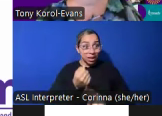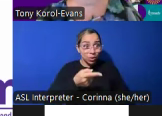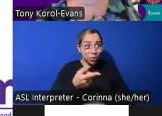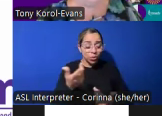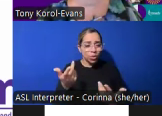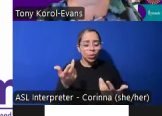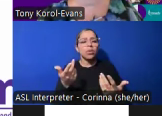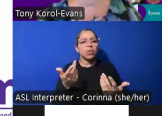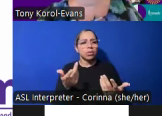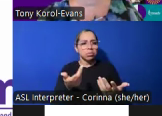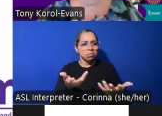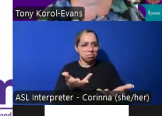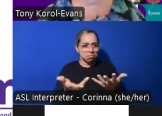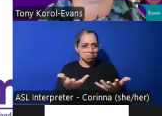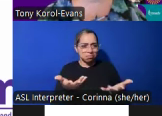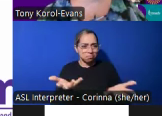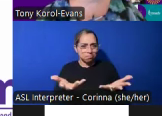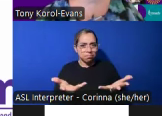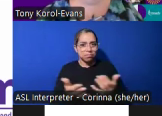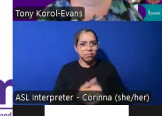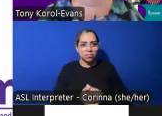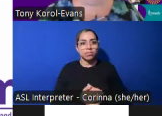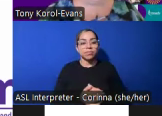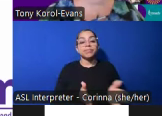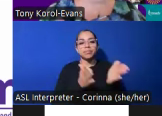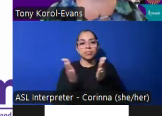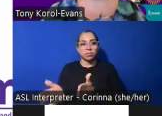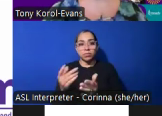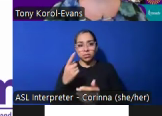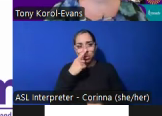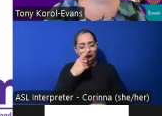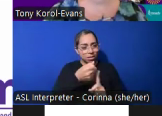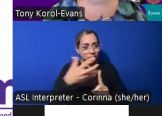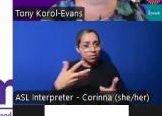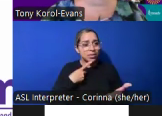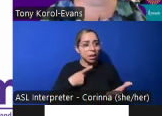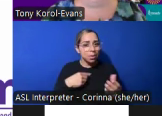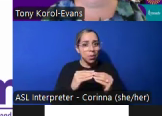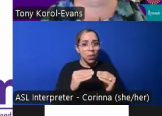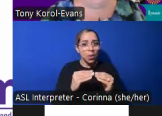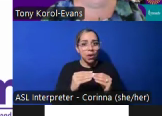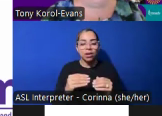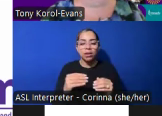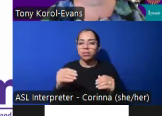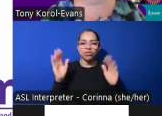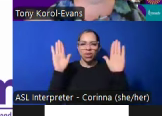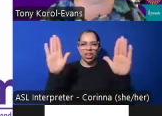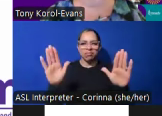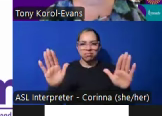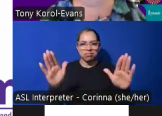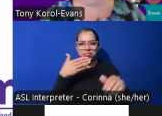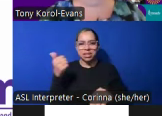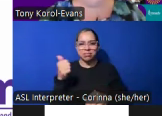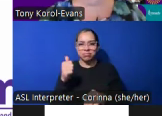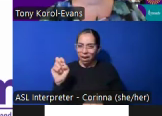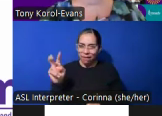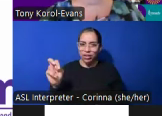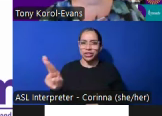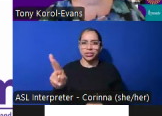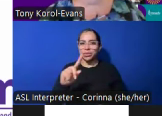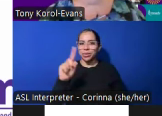are different things. Can you tell me more about that? Always the greatest open-ended question ever. Tell me more about